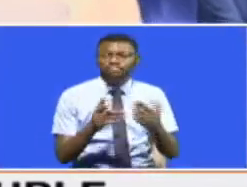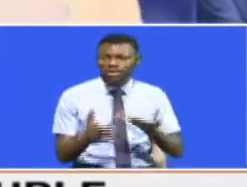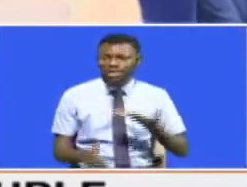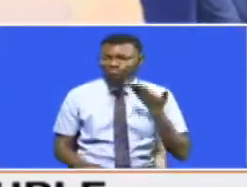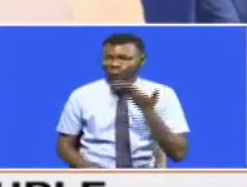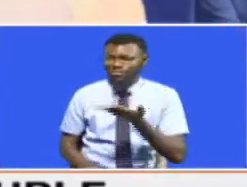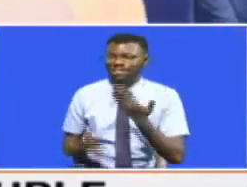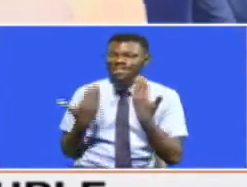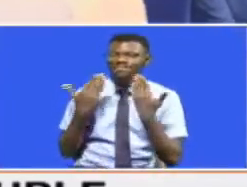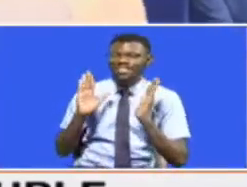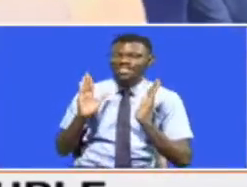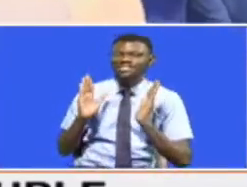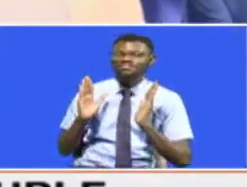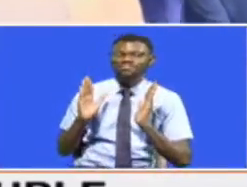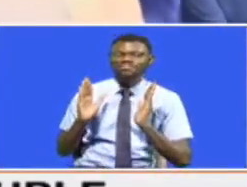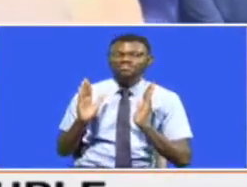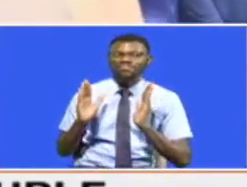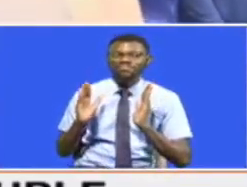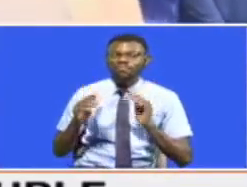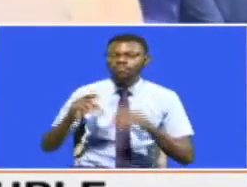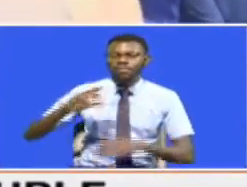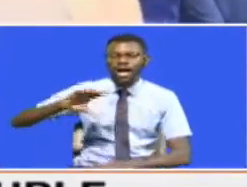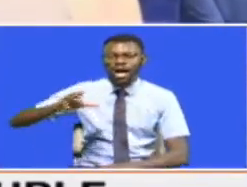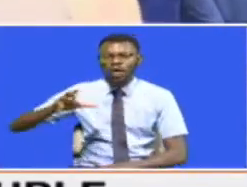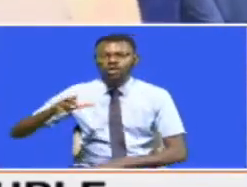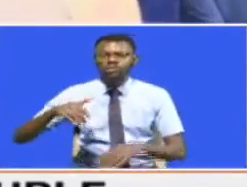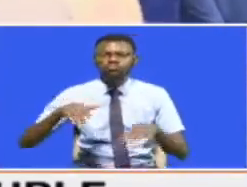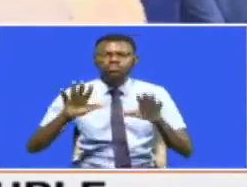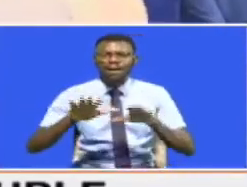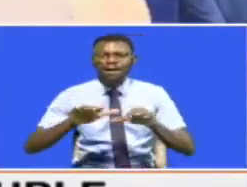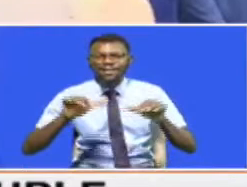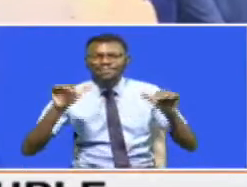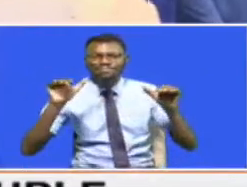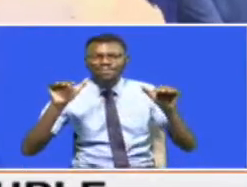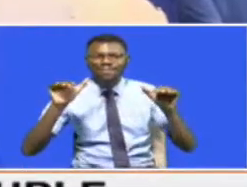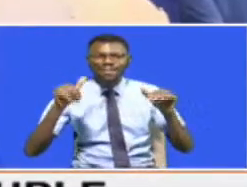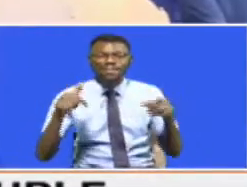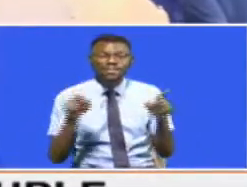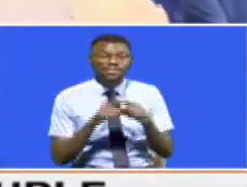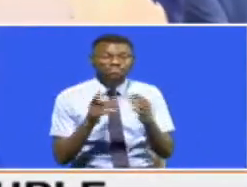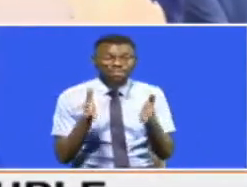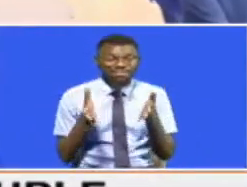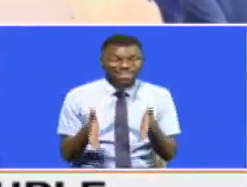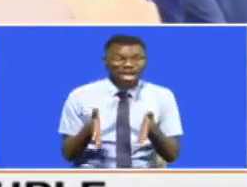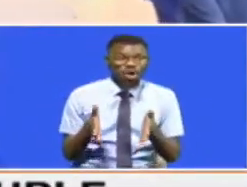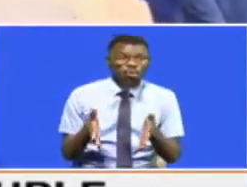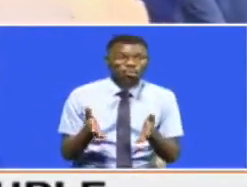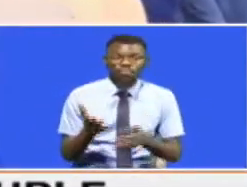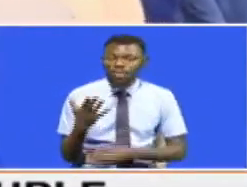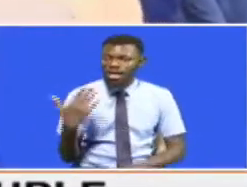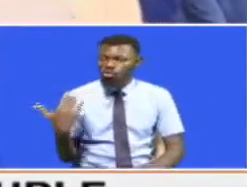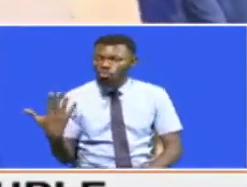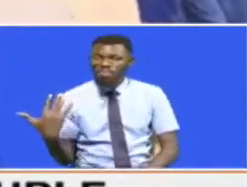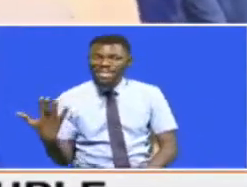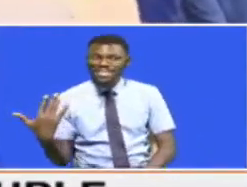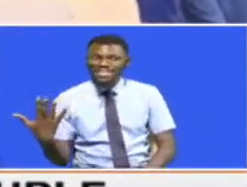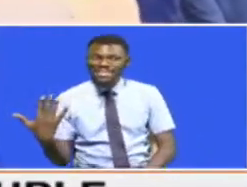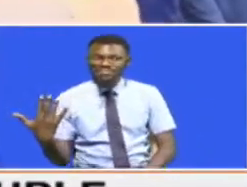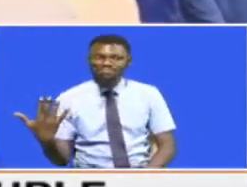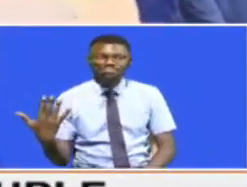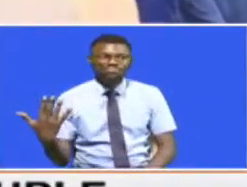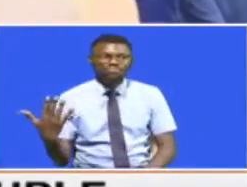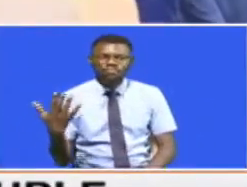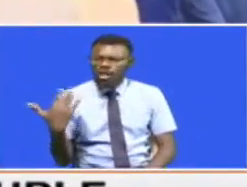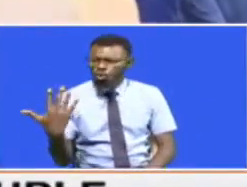We've tabled the motion before the county assembly. And now the document